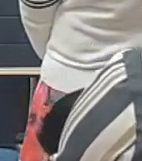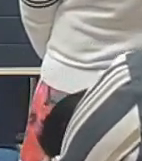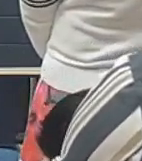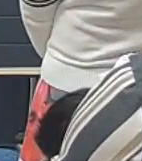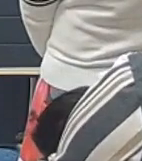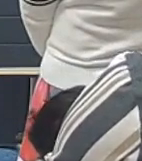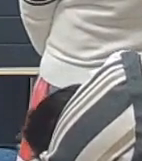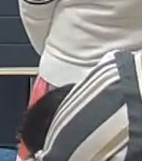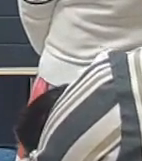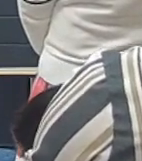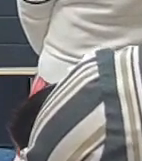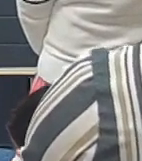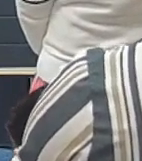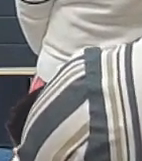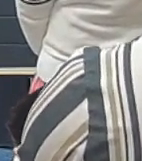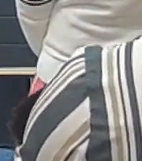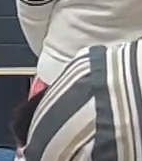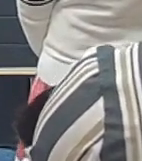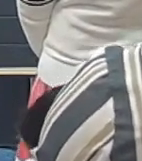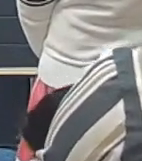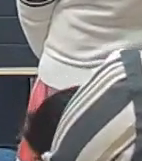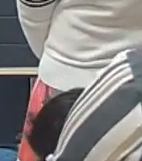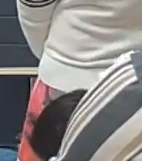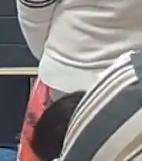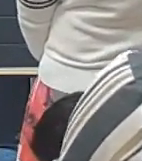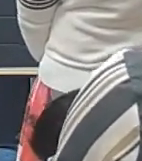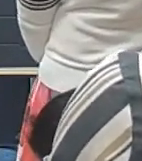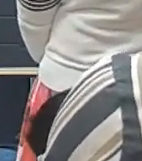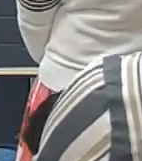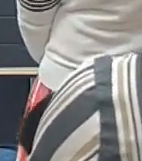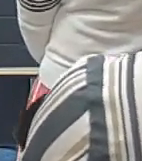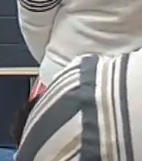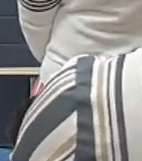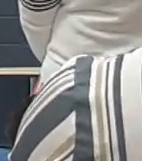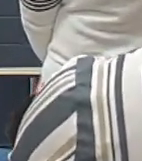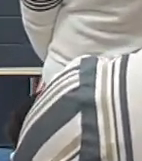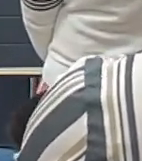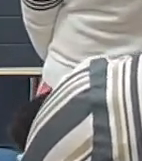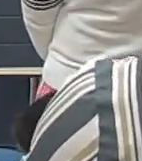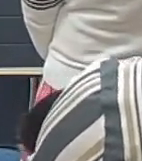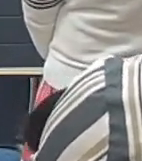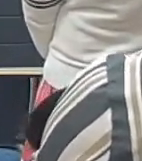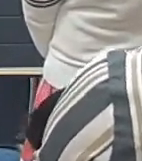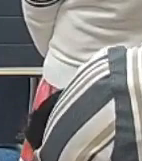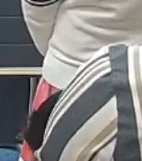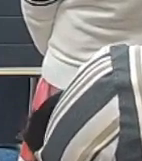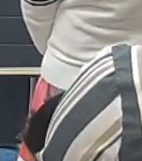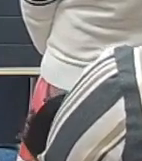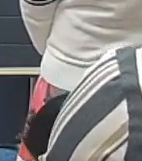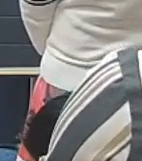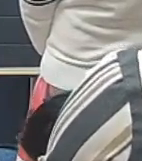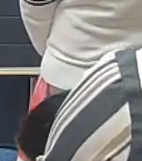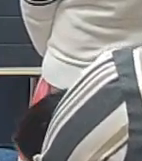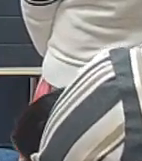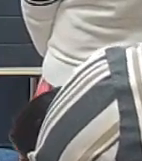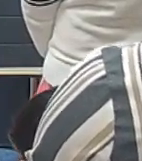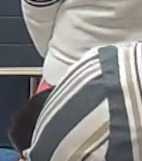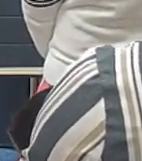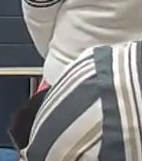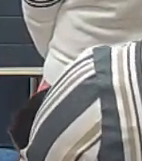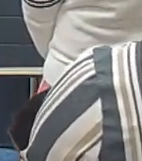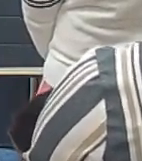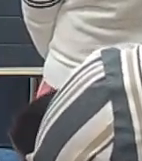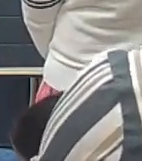name, glorify, Lord, for their parents, for the life of each one of them. And we ask, Lord, that you may continue to act